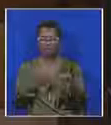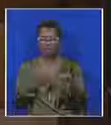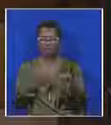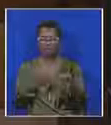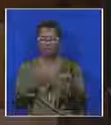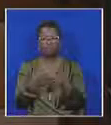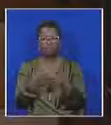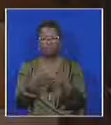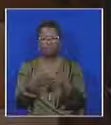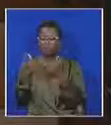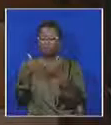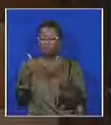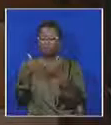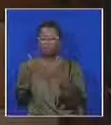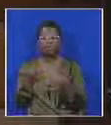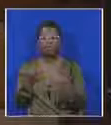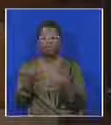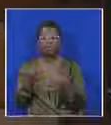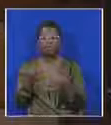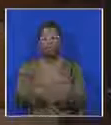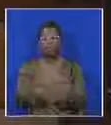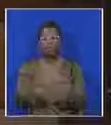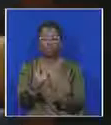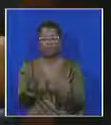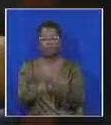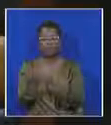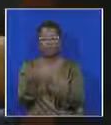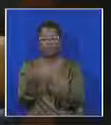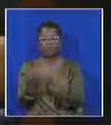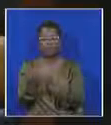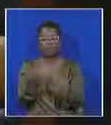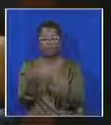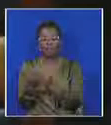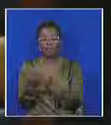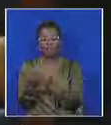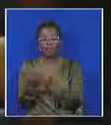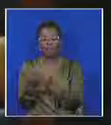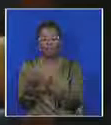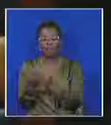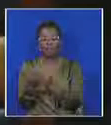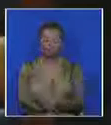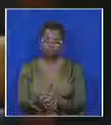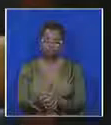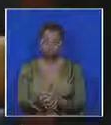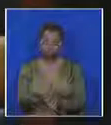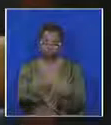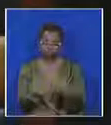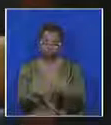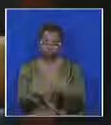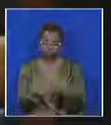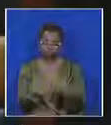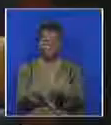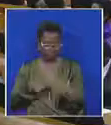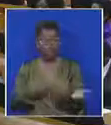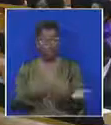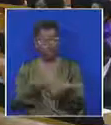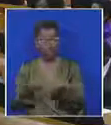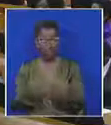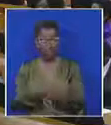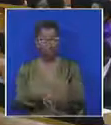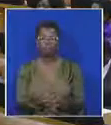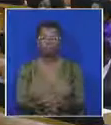this House on those deliberations, if any. Thank you. The Honorable the Deputy President.